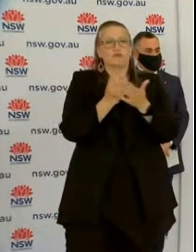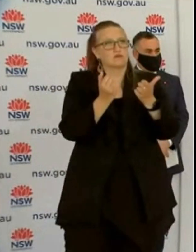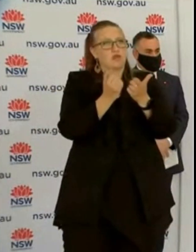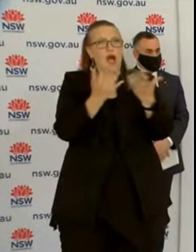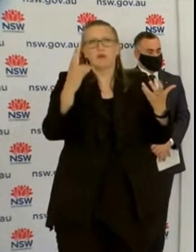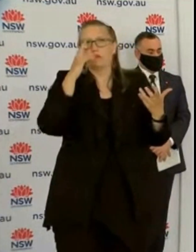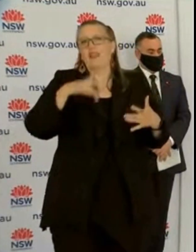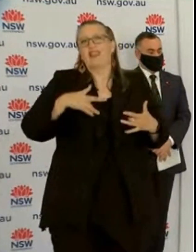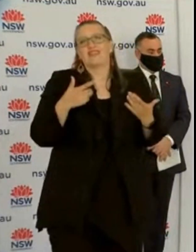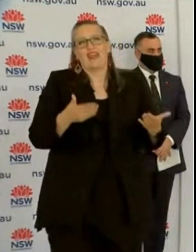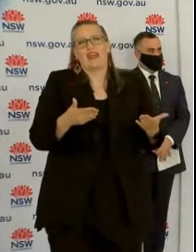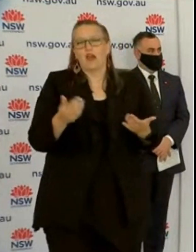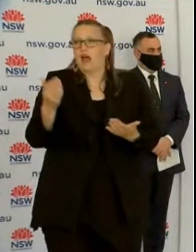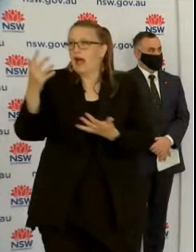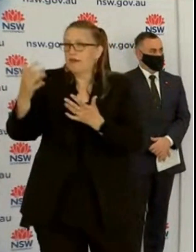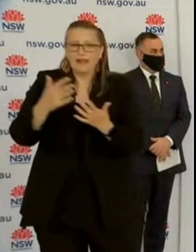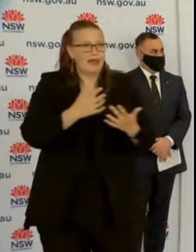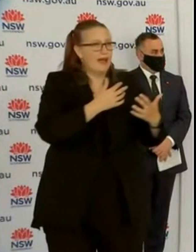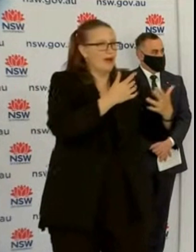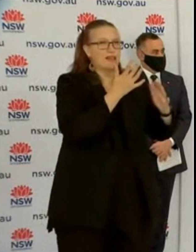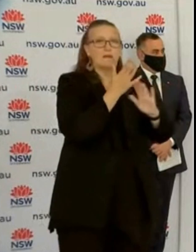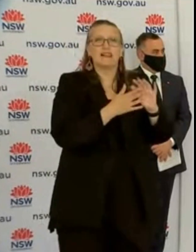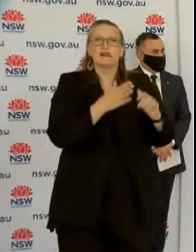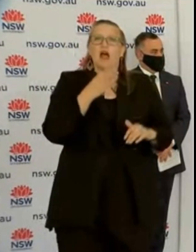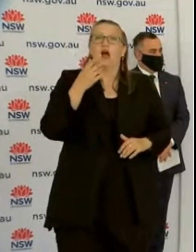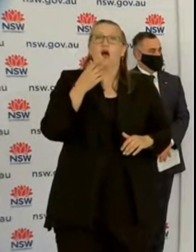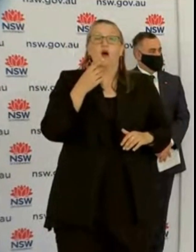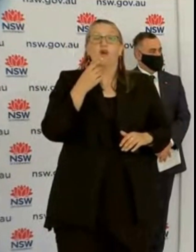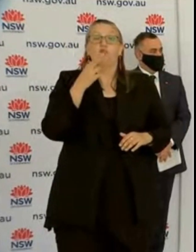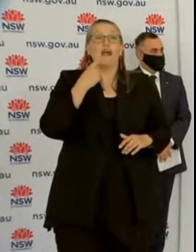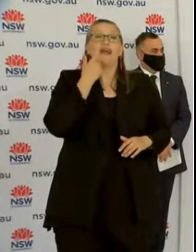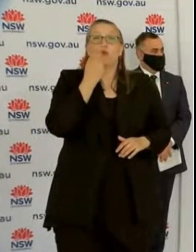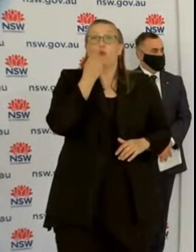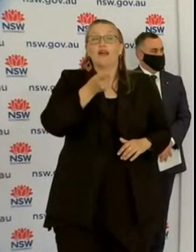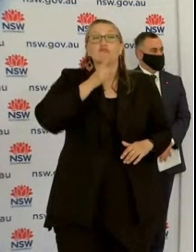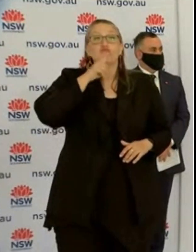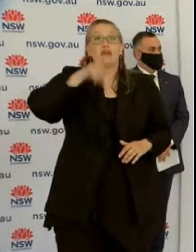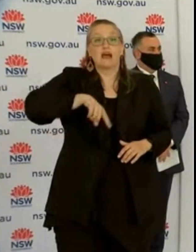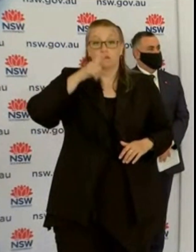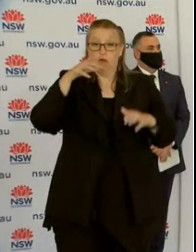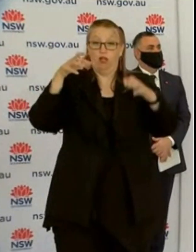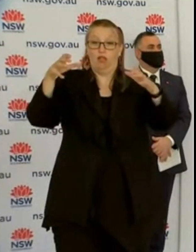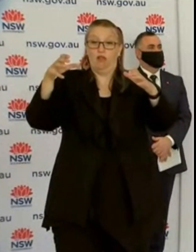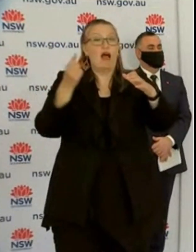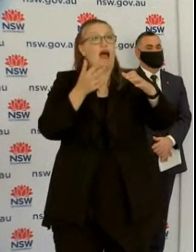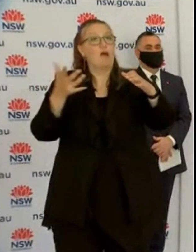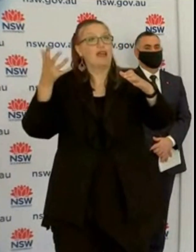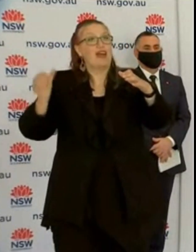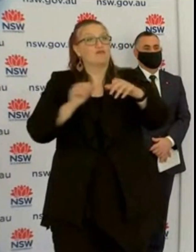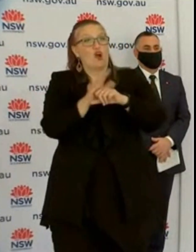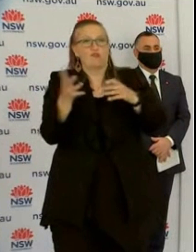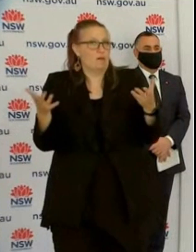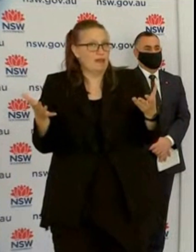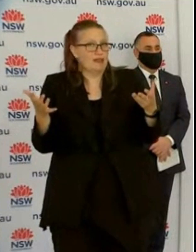on a case-by-case comparison. You have to make sure you're doing it per 100,000 population, which is what our health experts do. But I will say